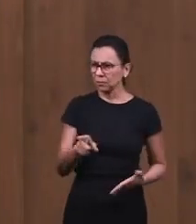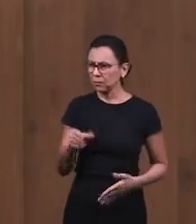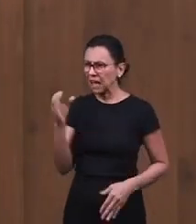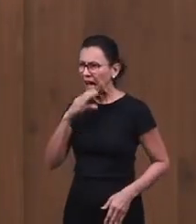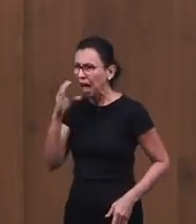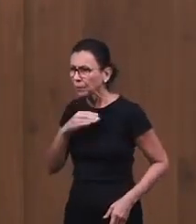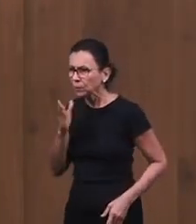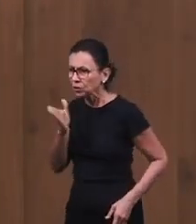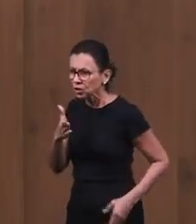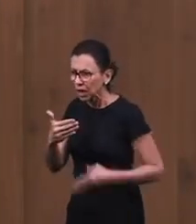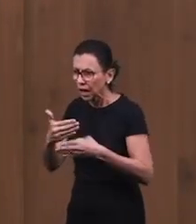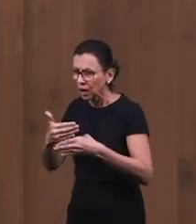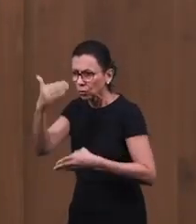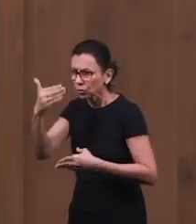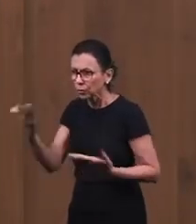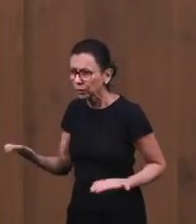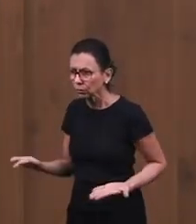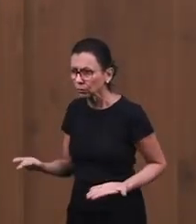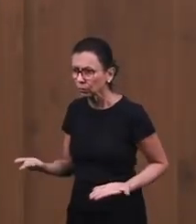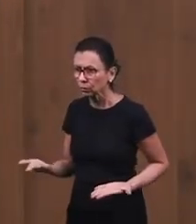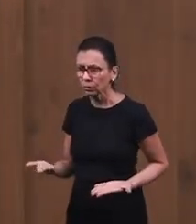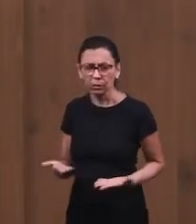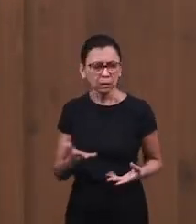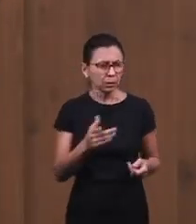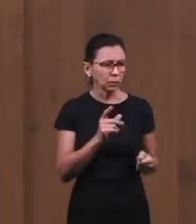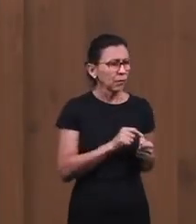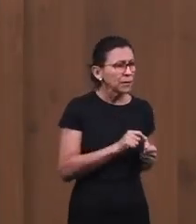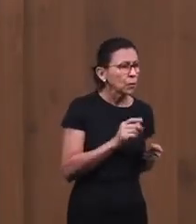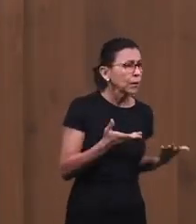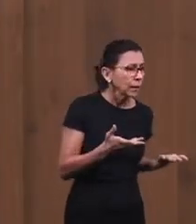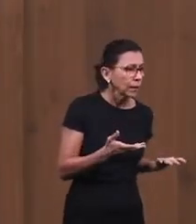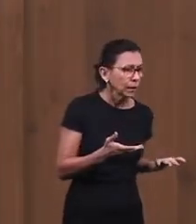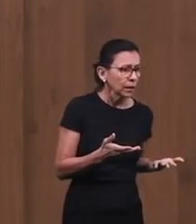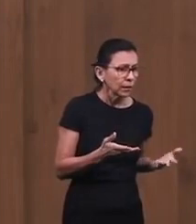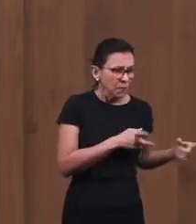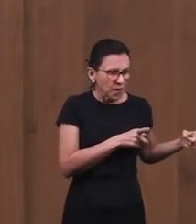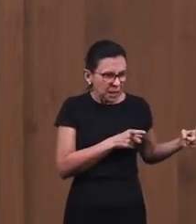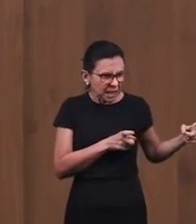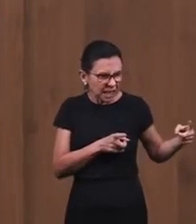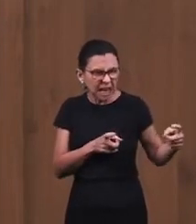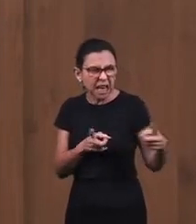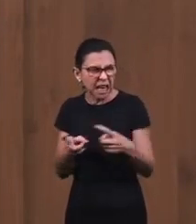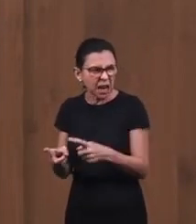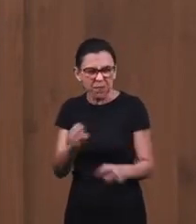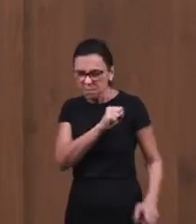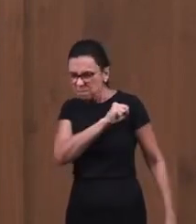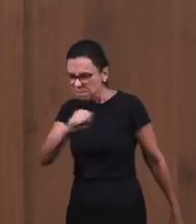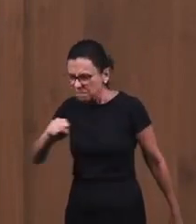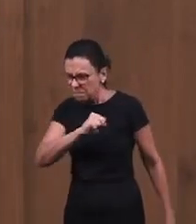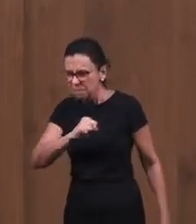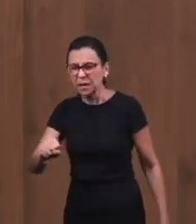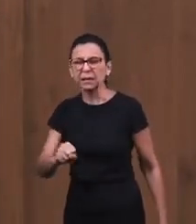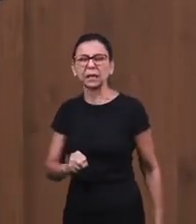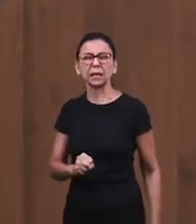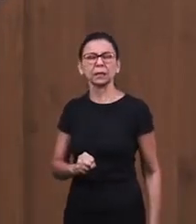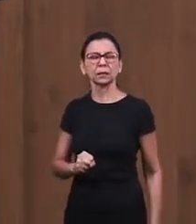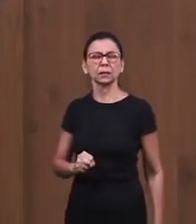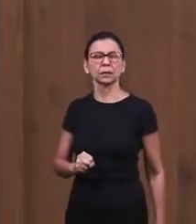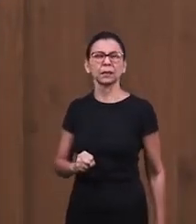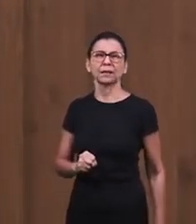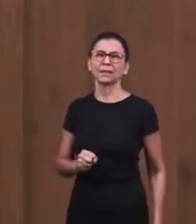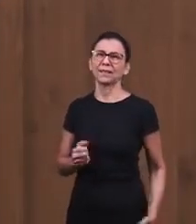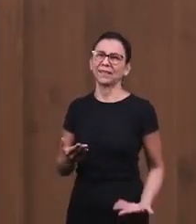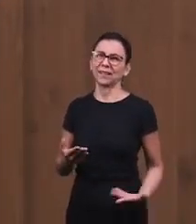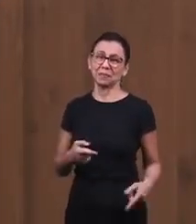that, they said, oh, they're already halfway. So now what are we going to do? We're going to start fighting them. So we're